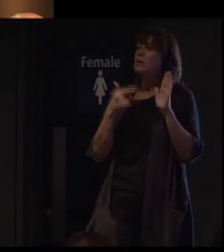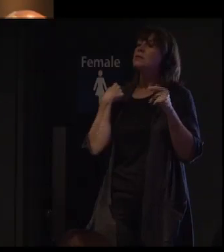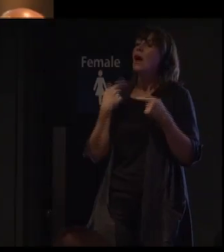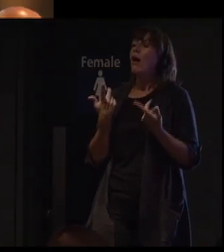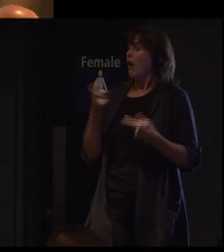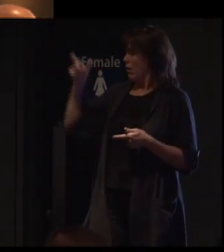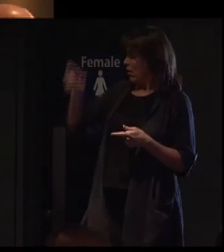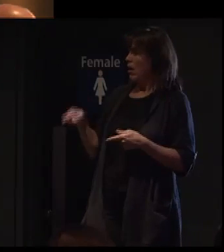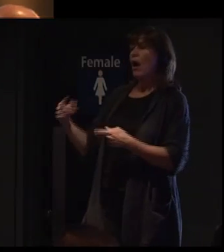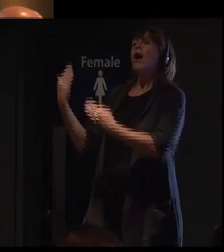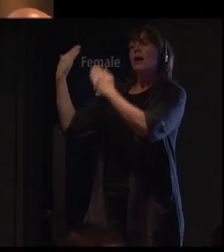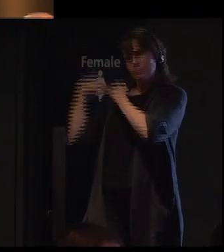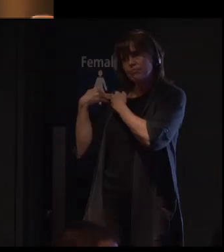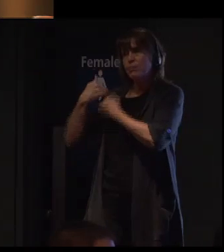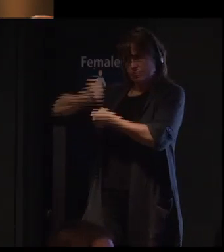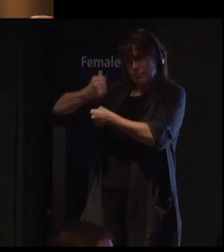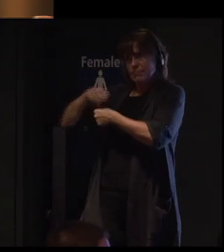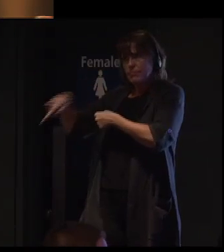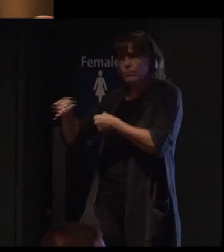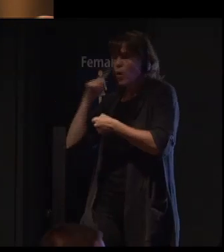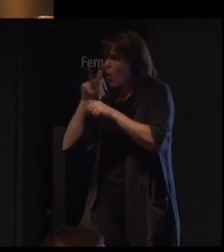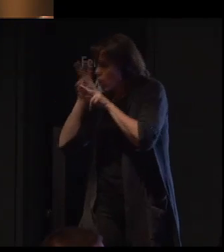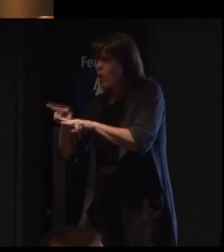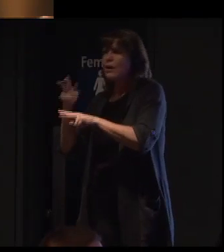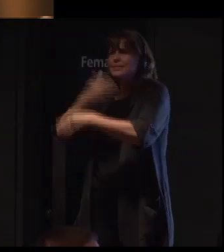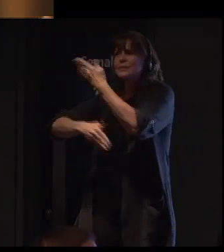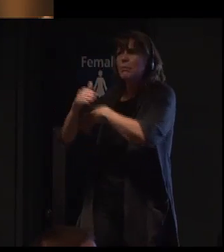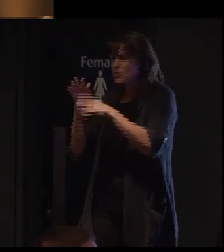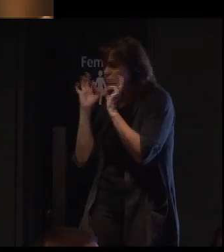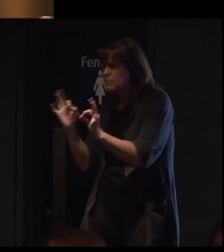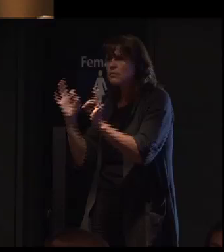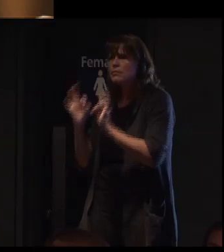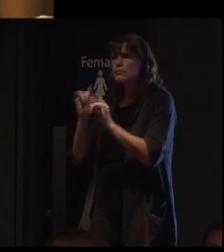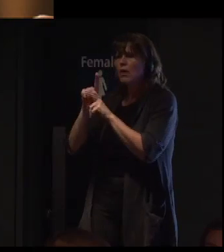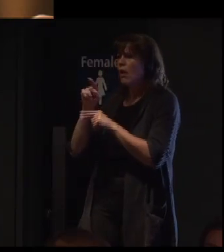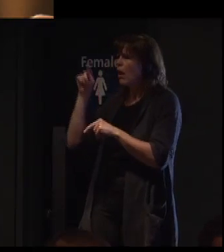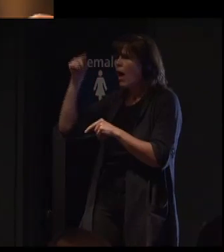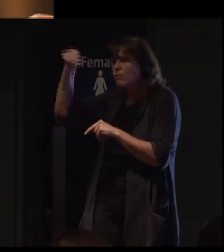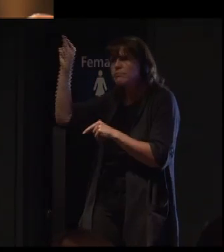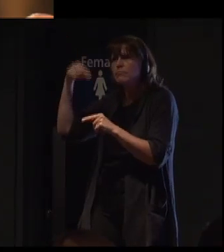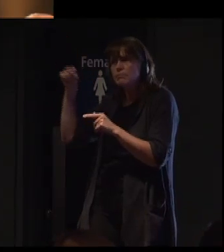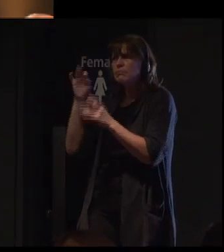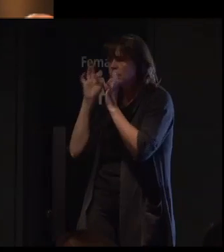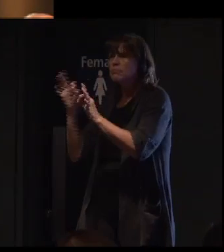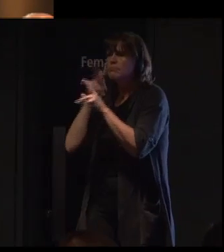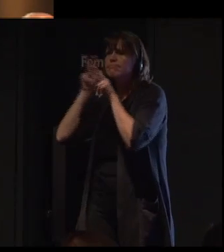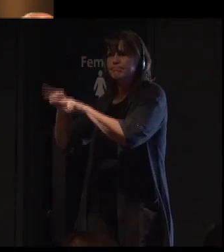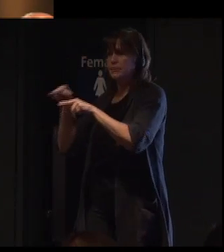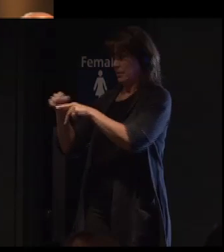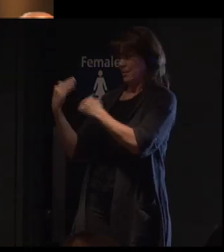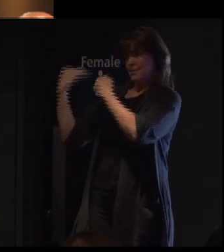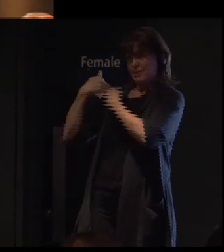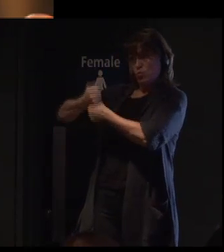of disability liaison officers, and it promotes training for all staff in dealing with disabled people with a specific emphasis on